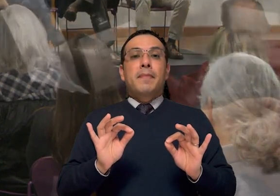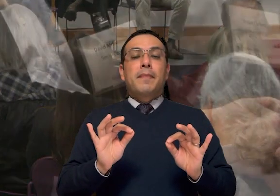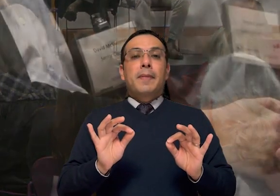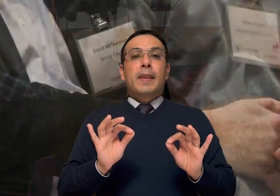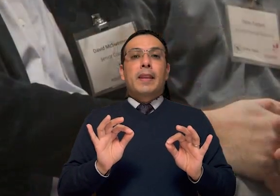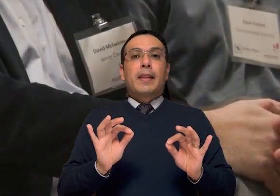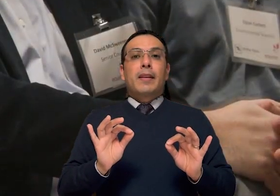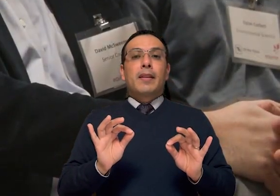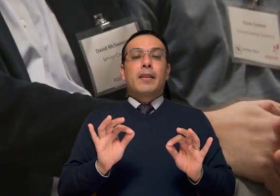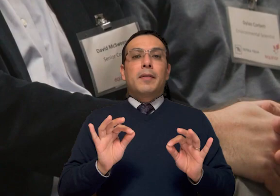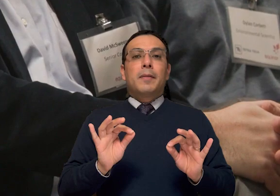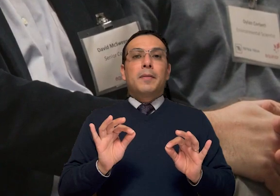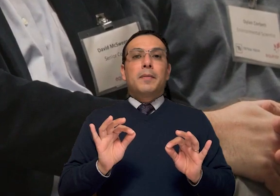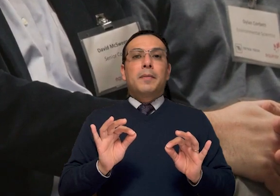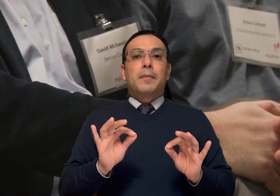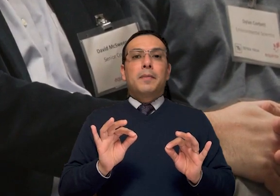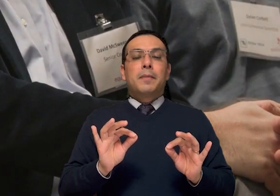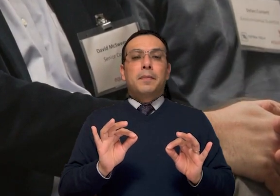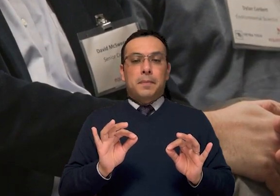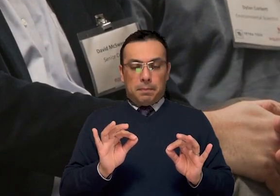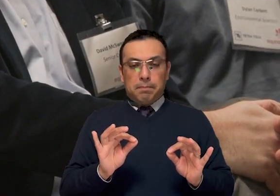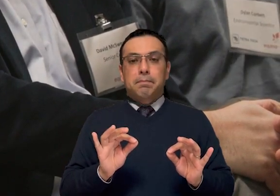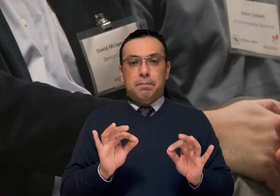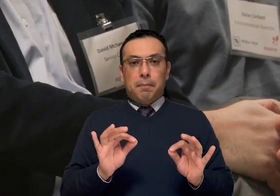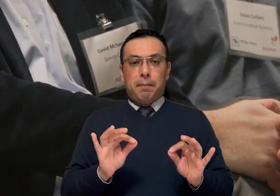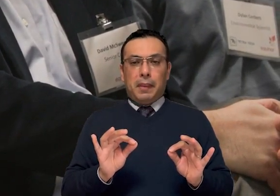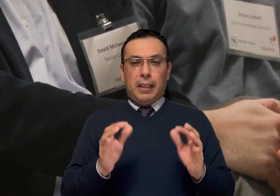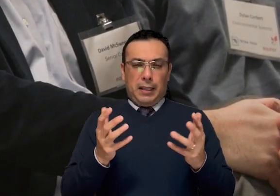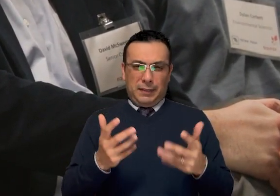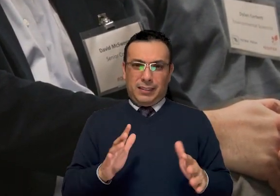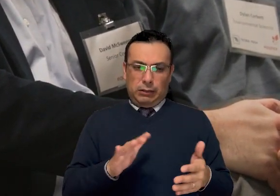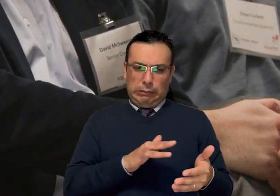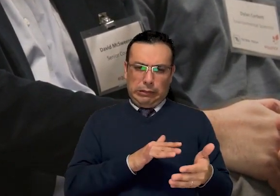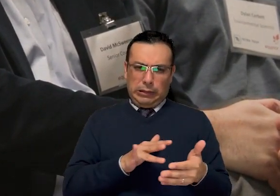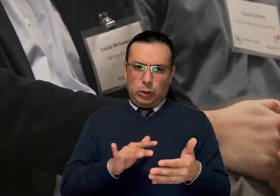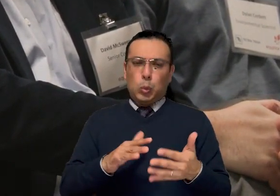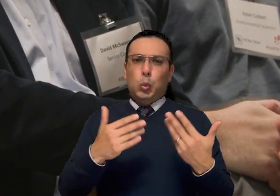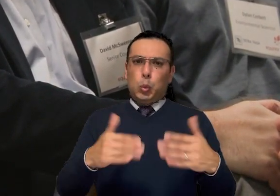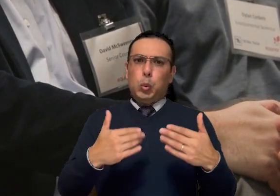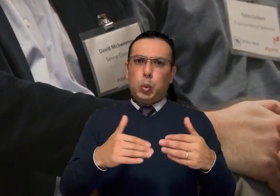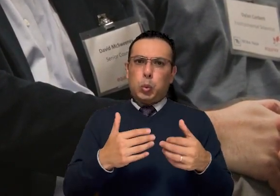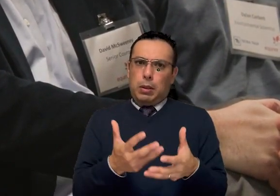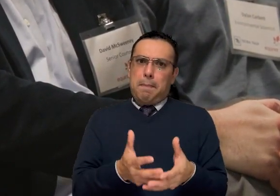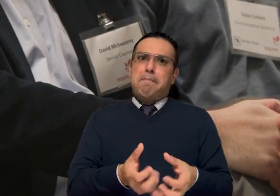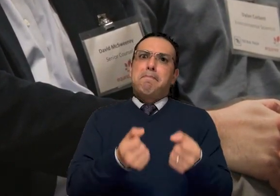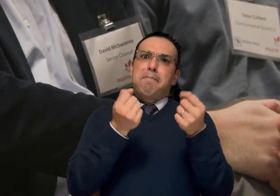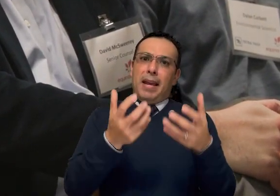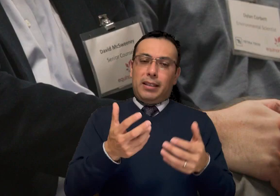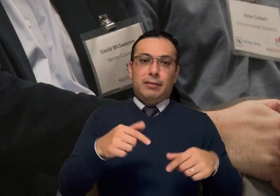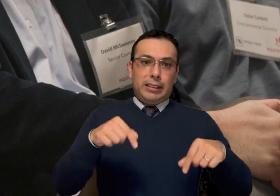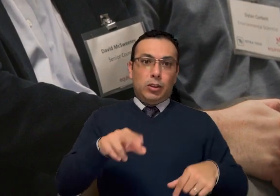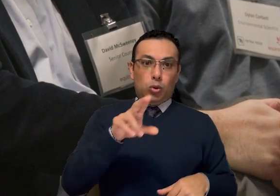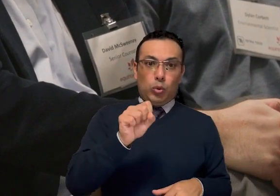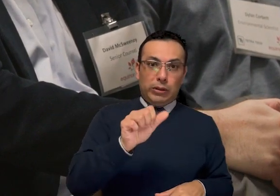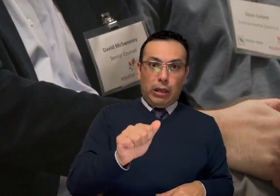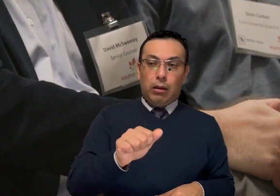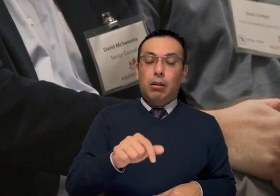There have been extensive studies both in the USA and a gentleman mentioned in Europe.